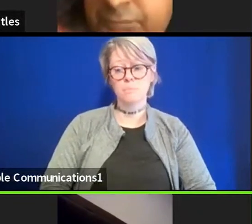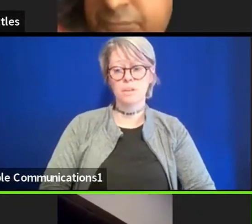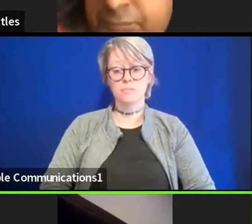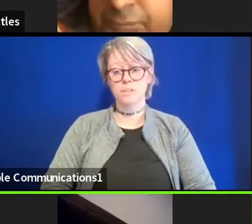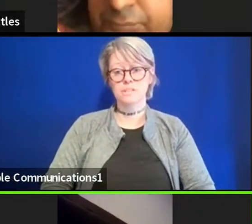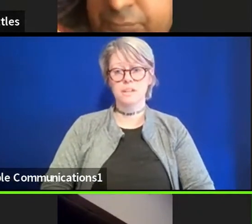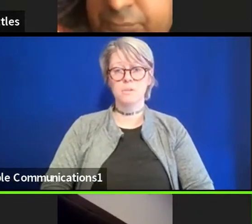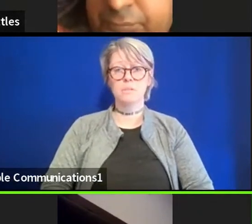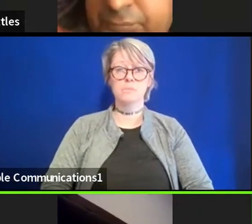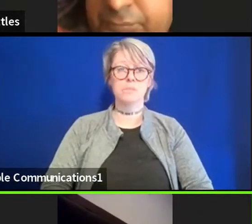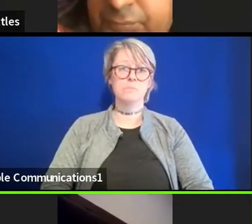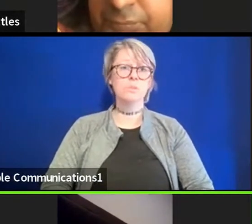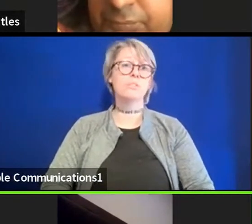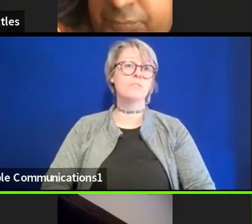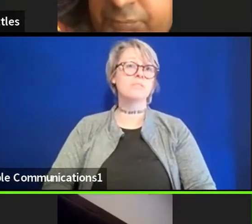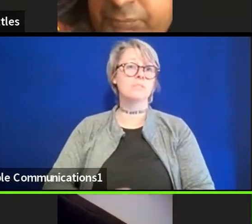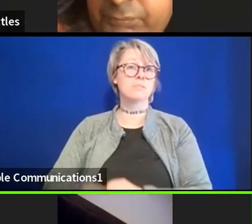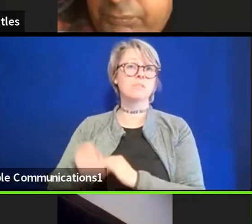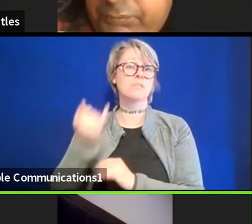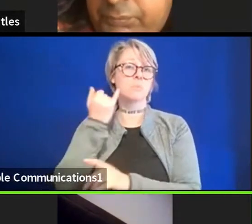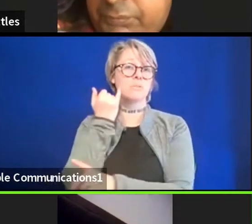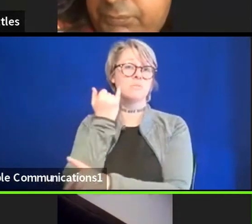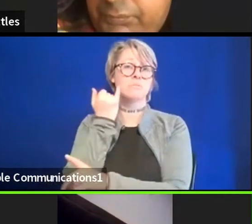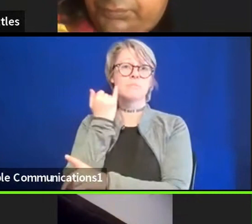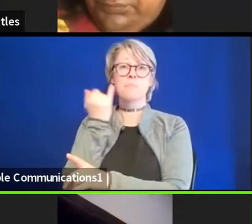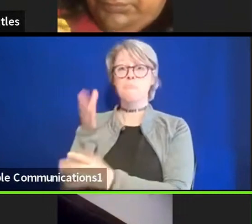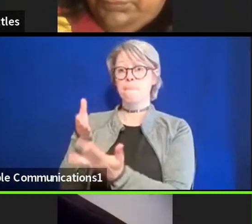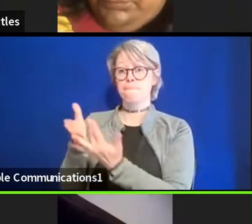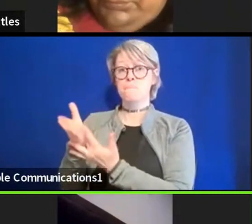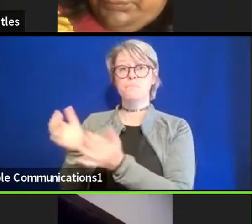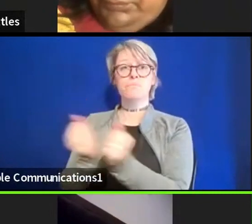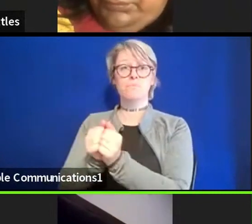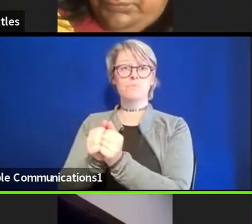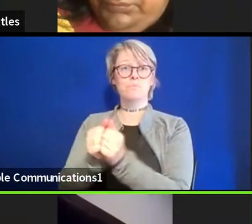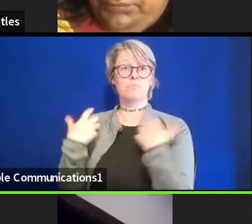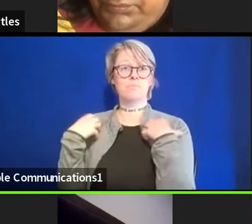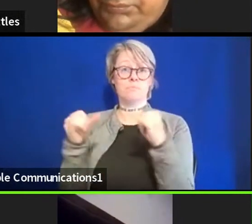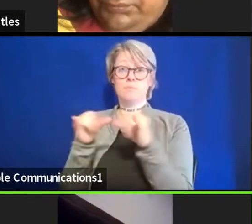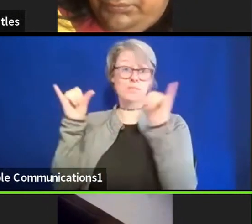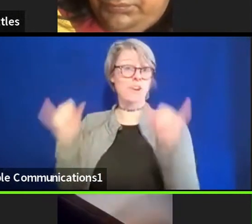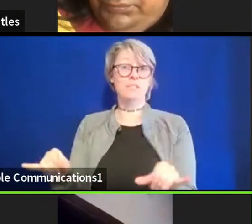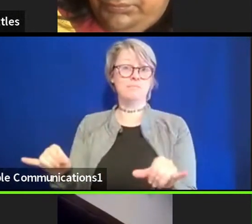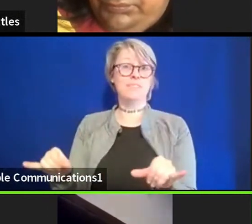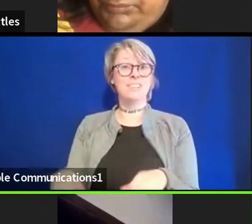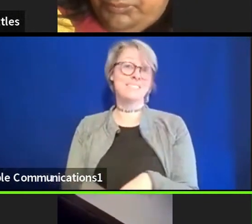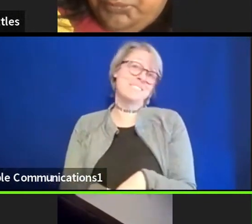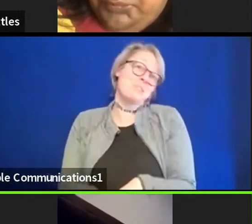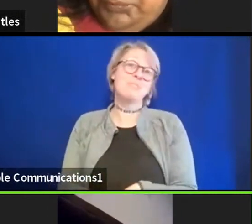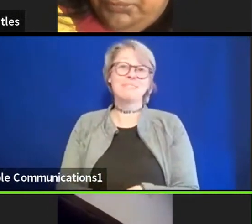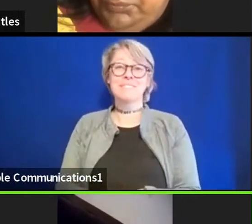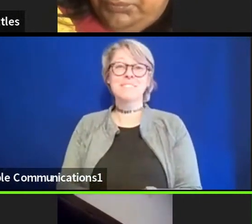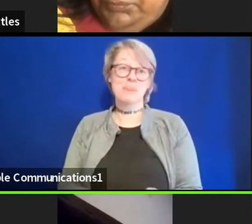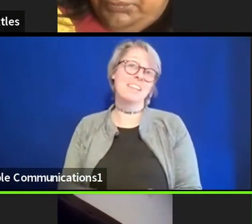will ask for the health card, but they won't say please. They just rudely say, "Can I have your health card?" Without any please.